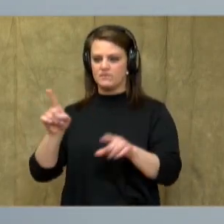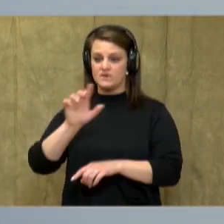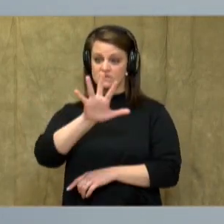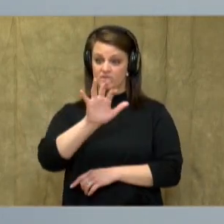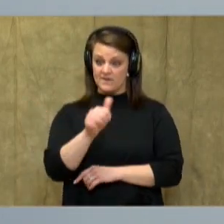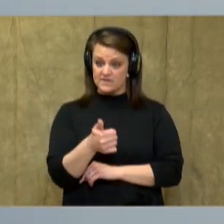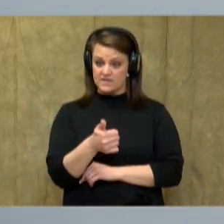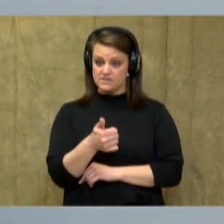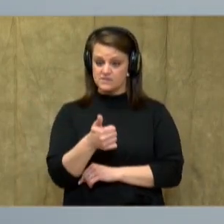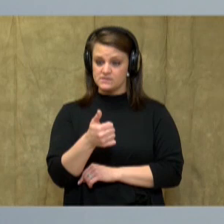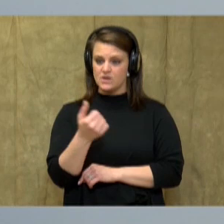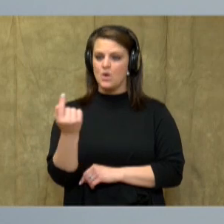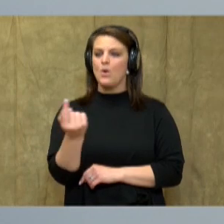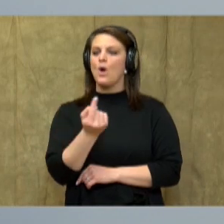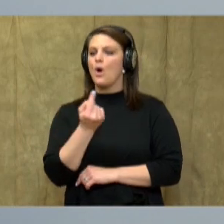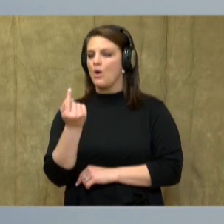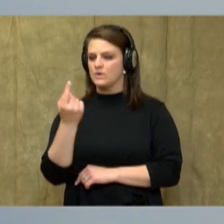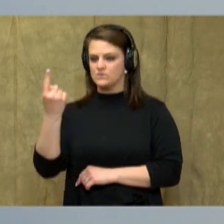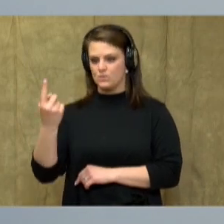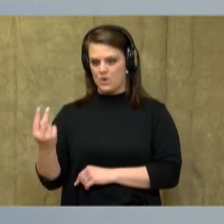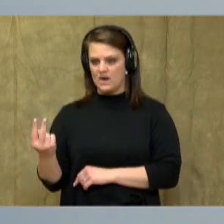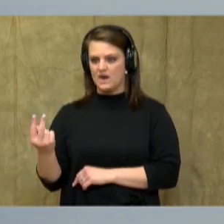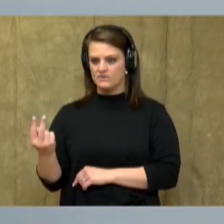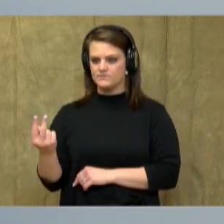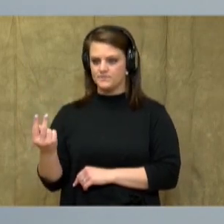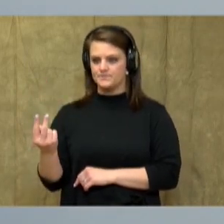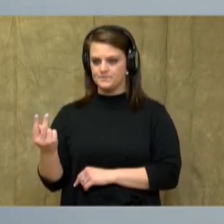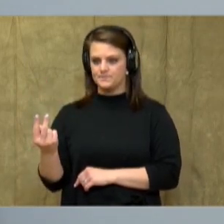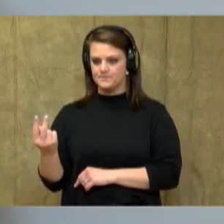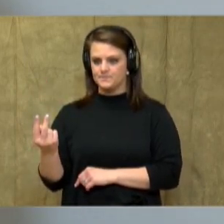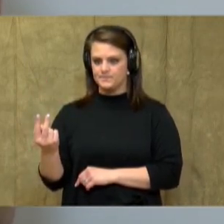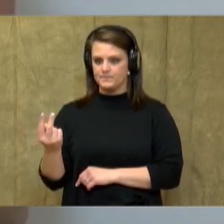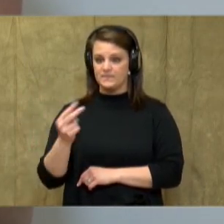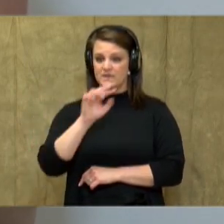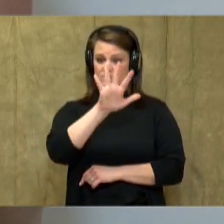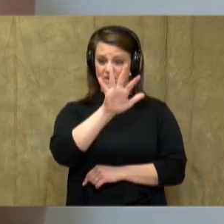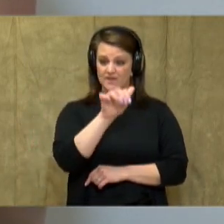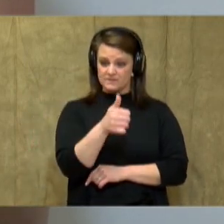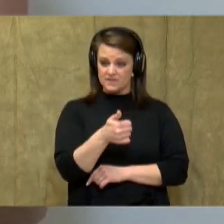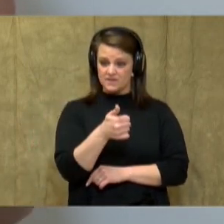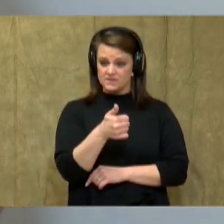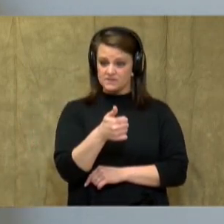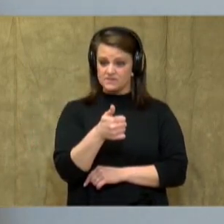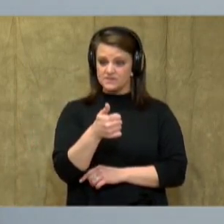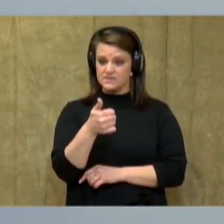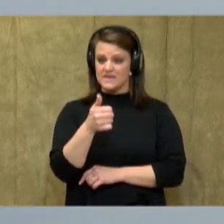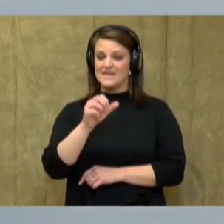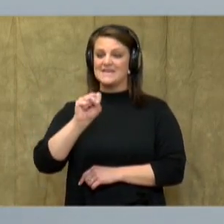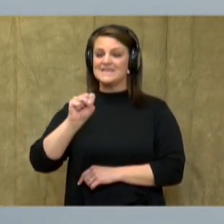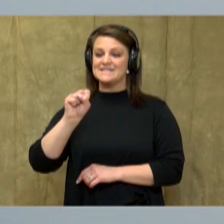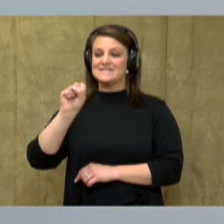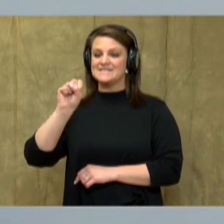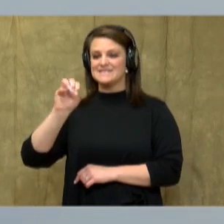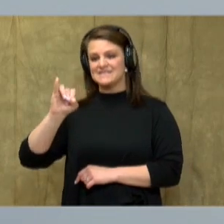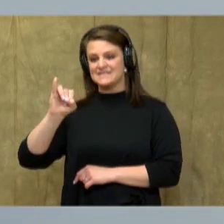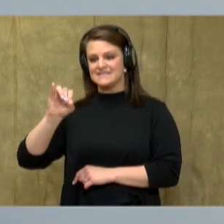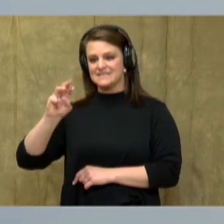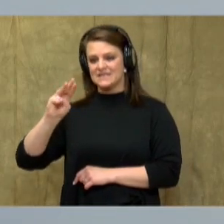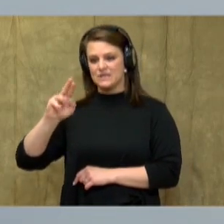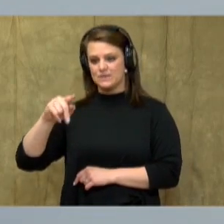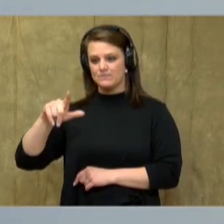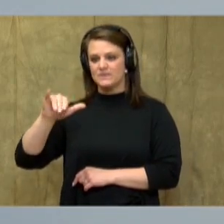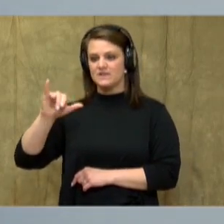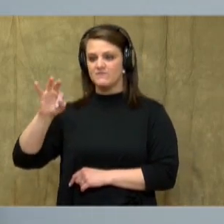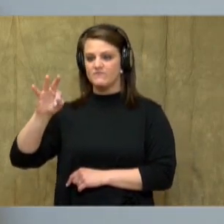what you do, will always be 1/2. So 5/10 simplified is